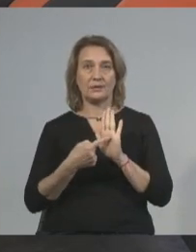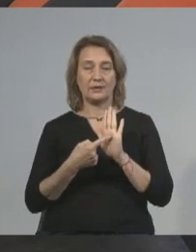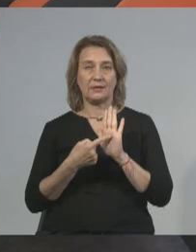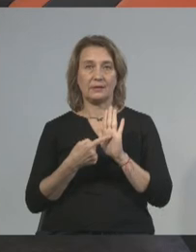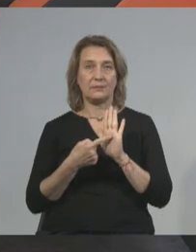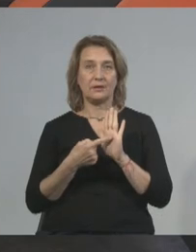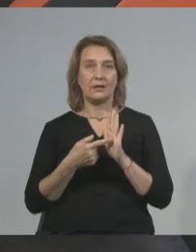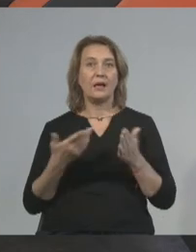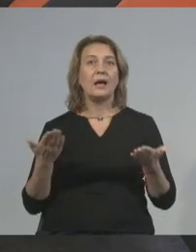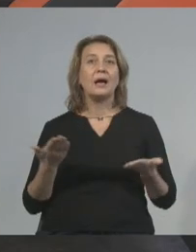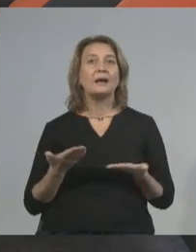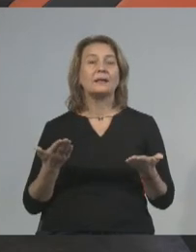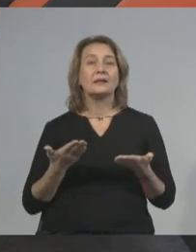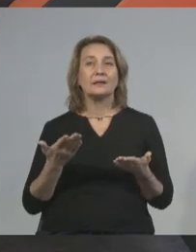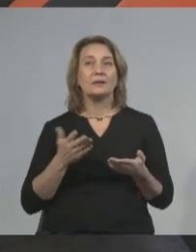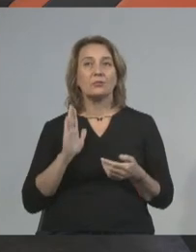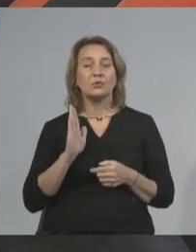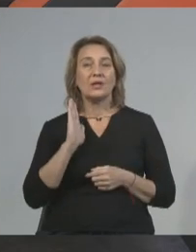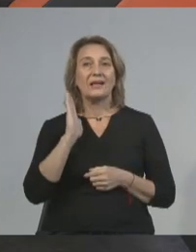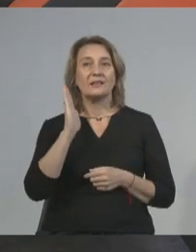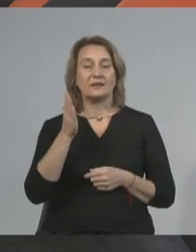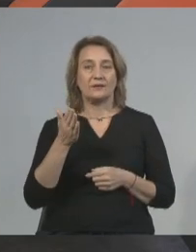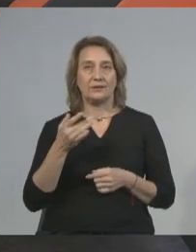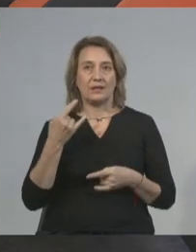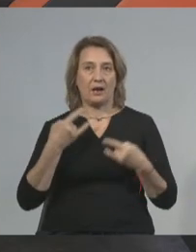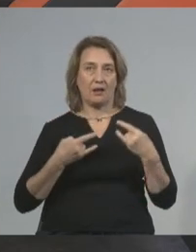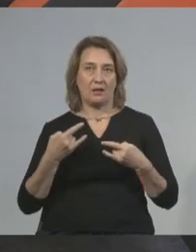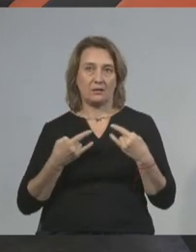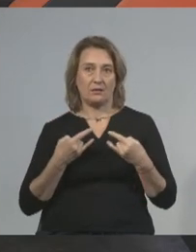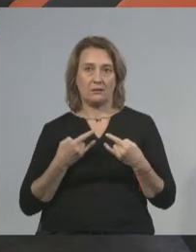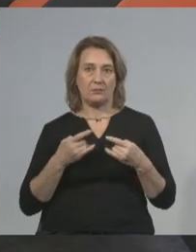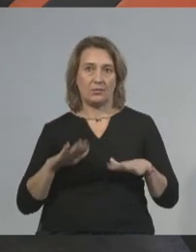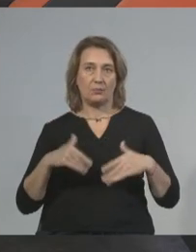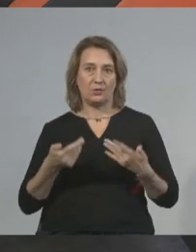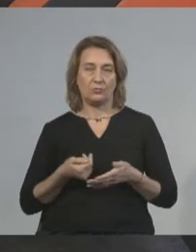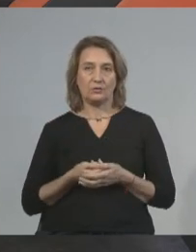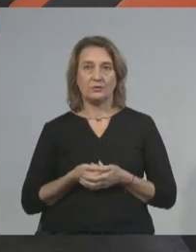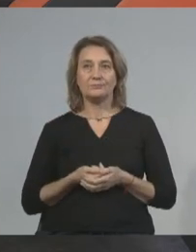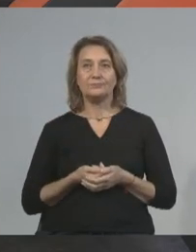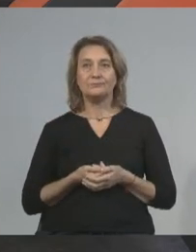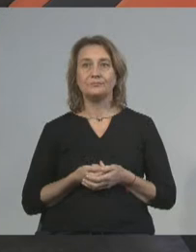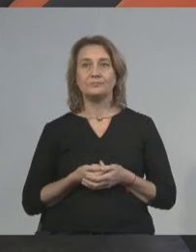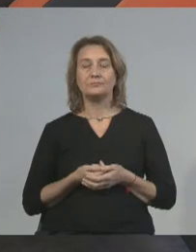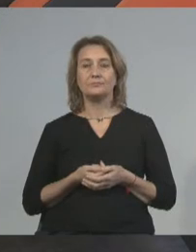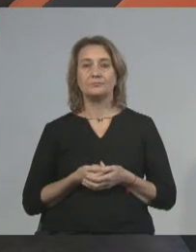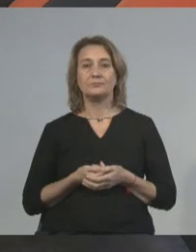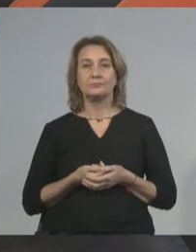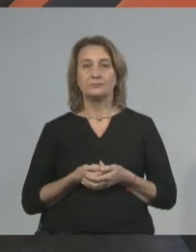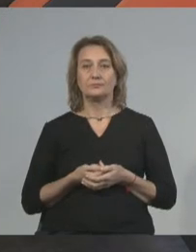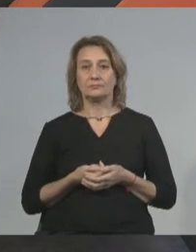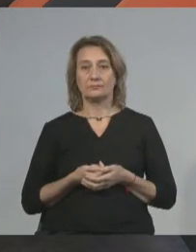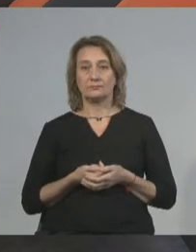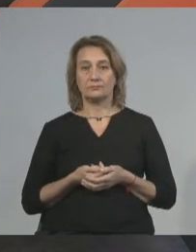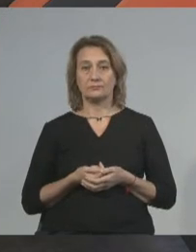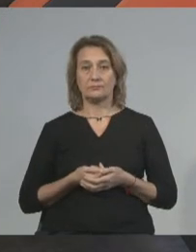was aimed for but what about alternative channels